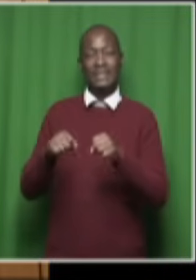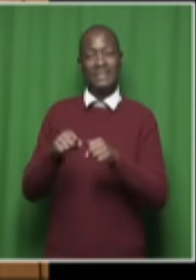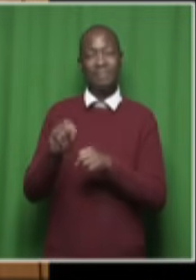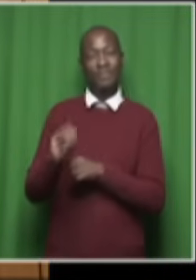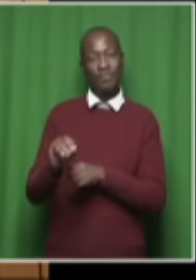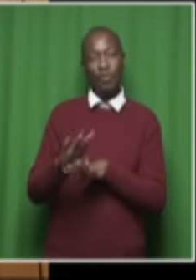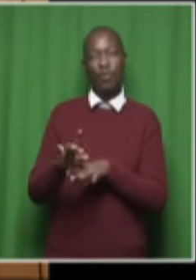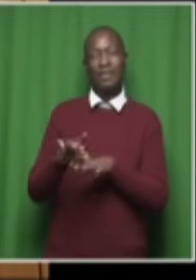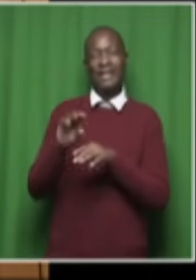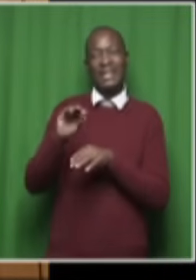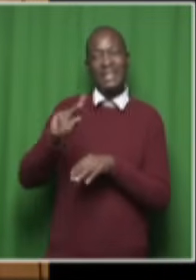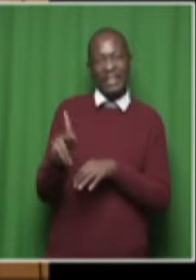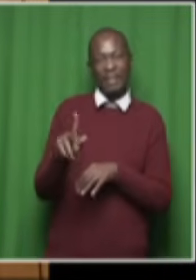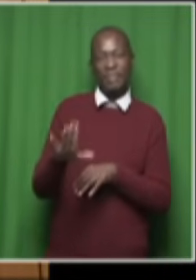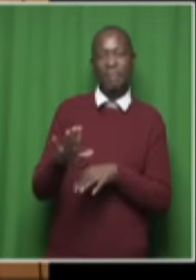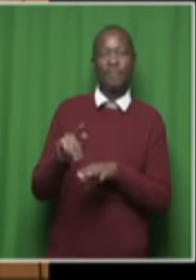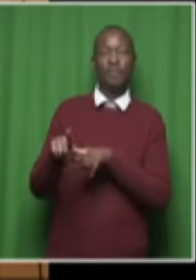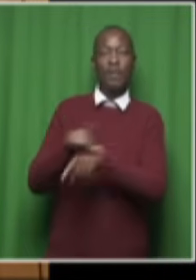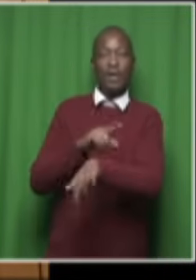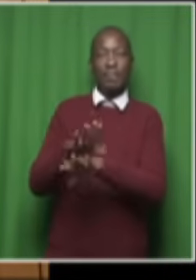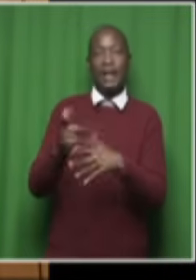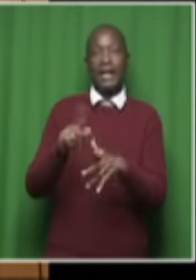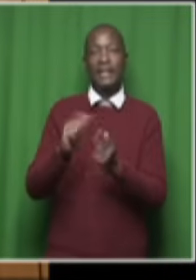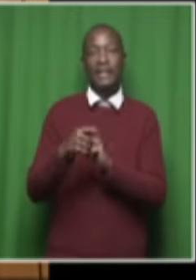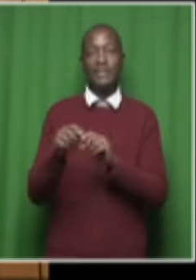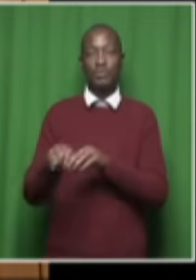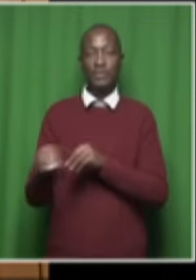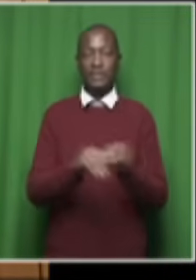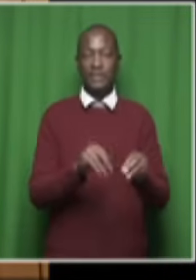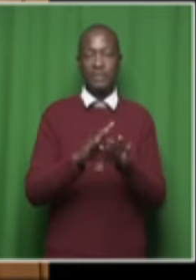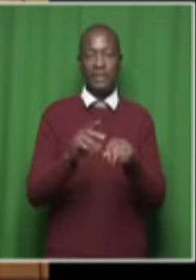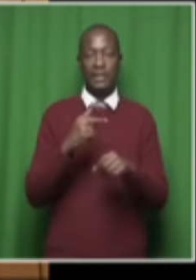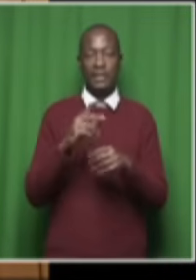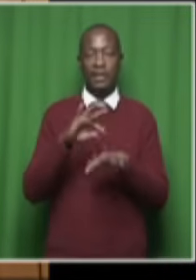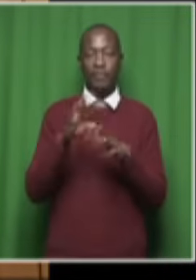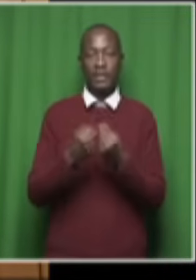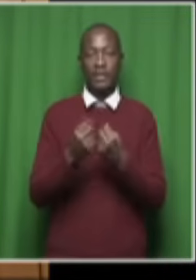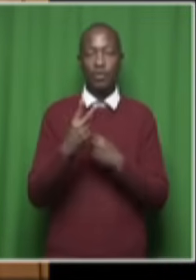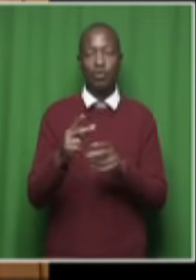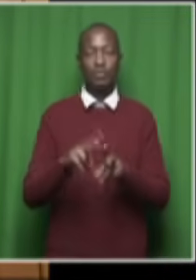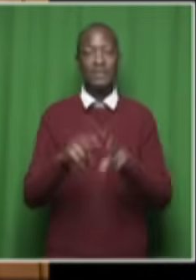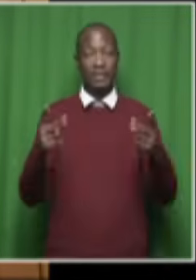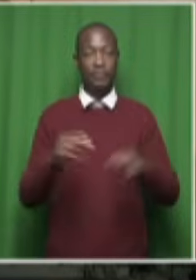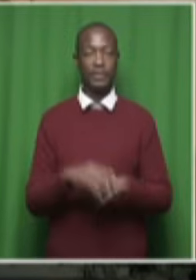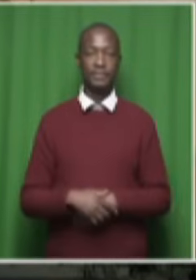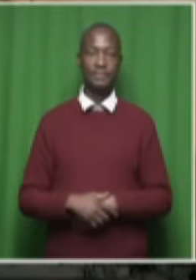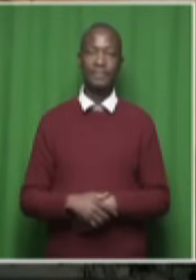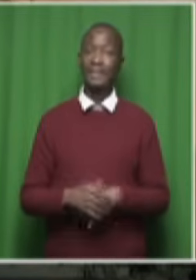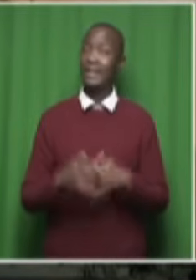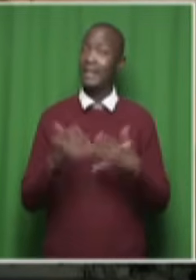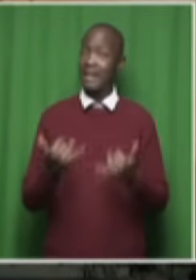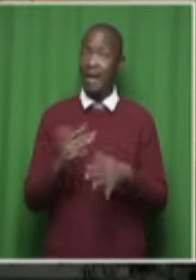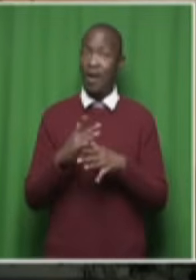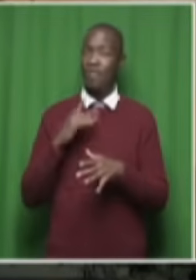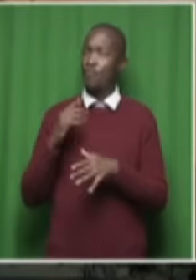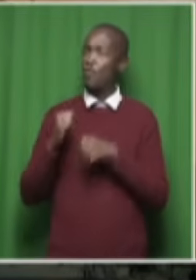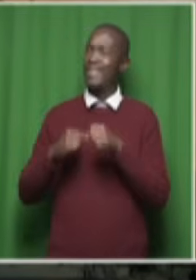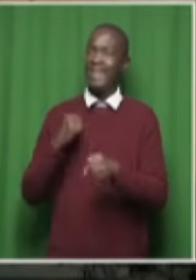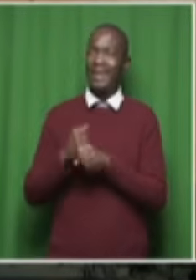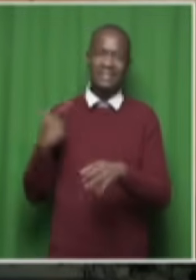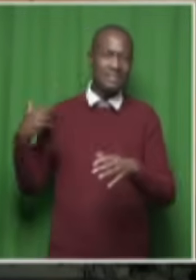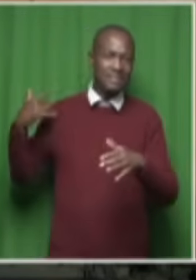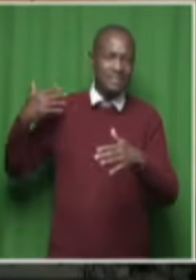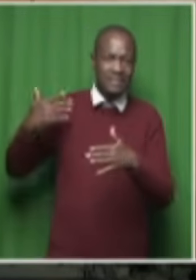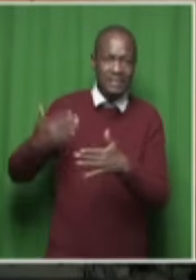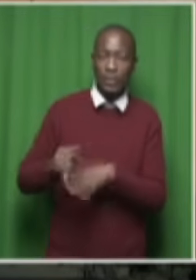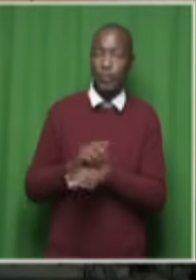for a while. And then suddenly there will be a shift and everything looks different again. I mean, for years now, we've seen nations gather for